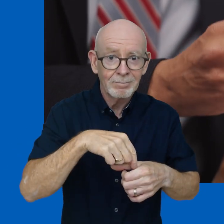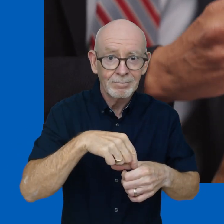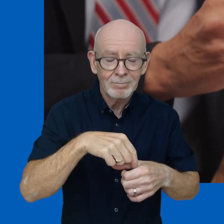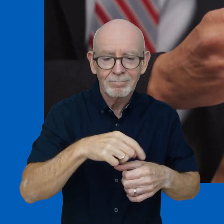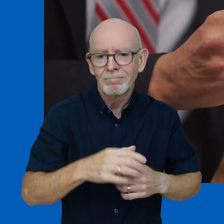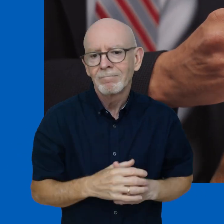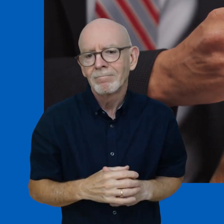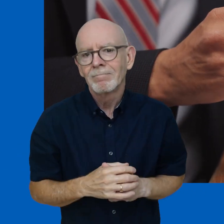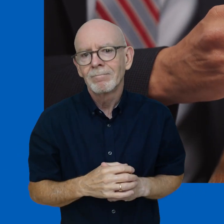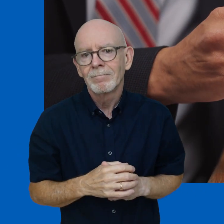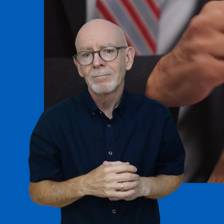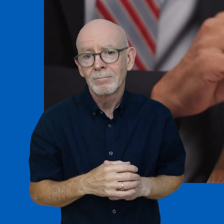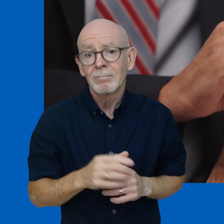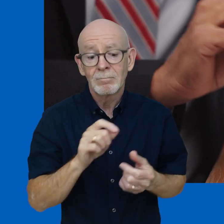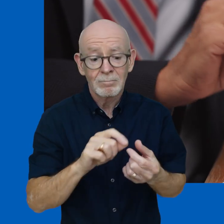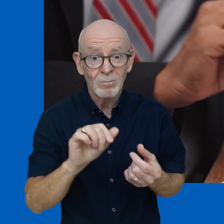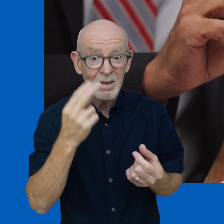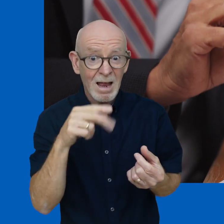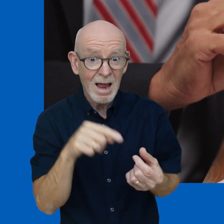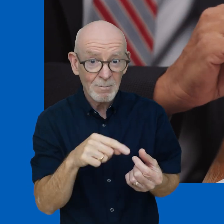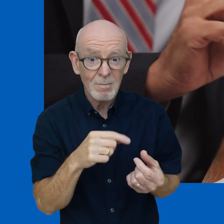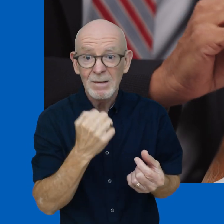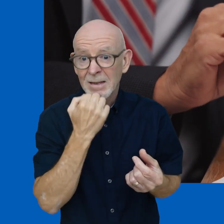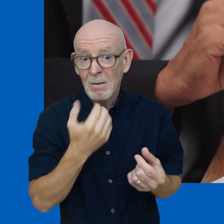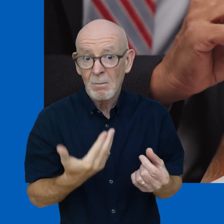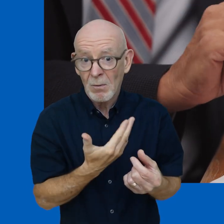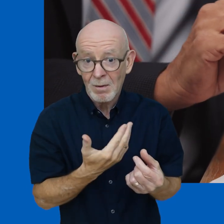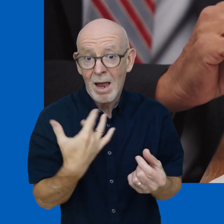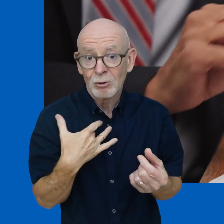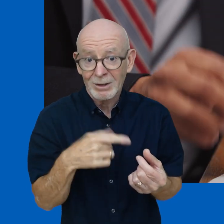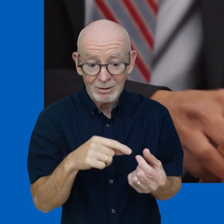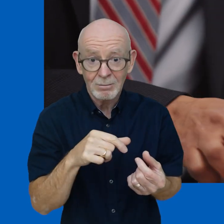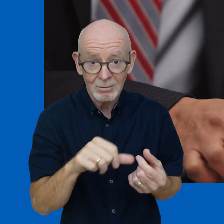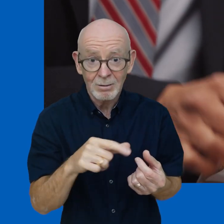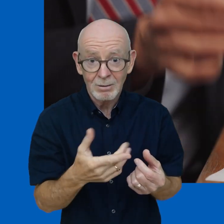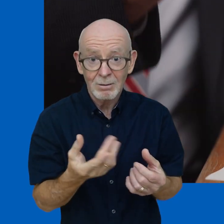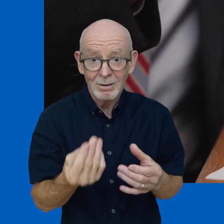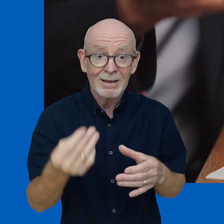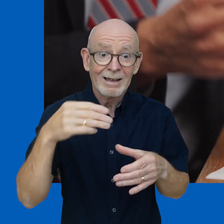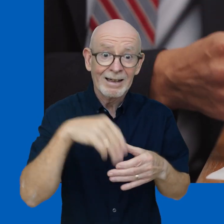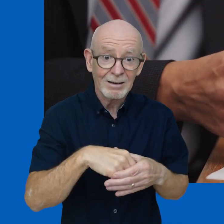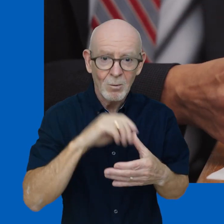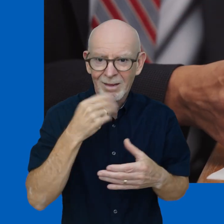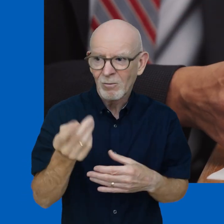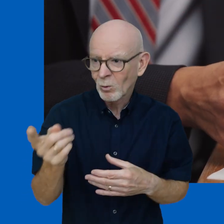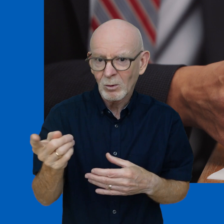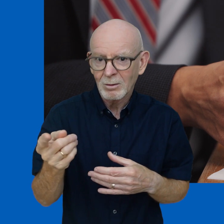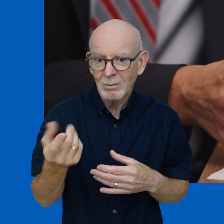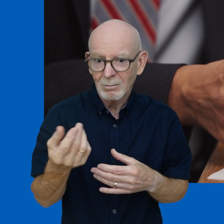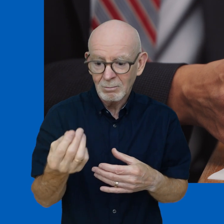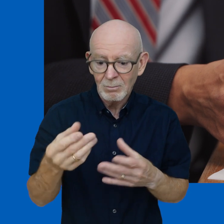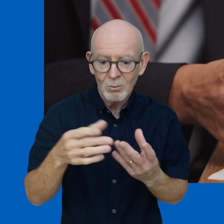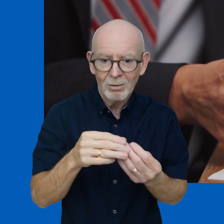kit itself. Write your name and date of birth and address on the side of the tube, or stick the label I'm going to